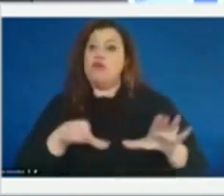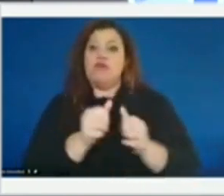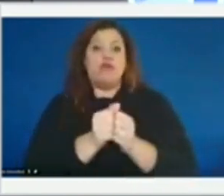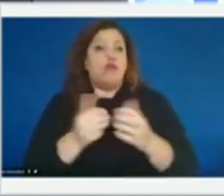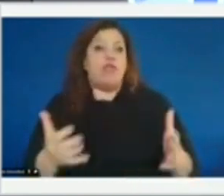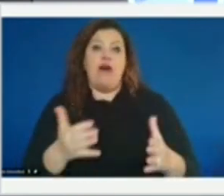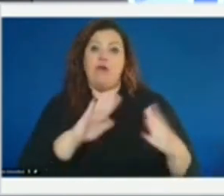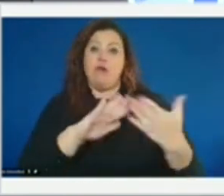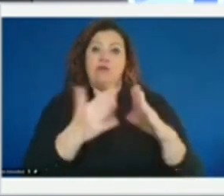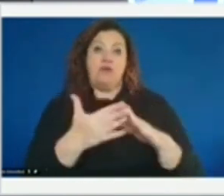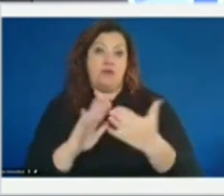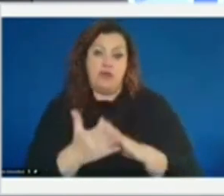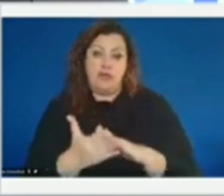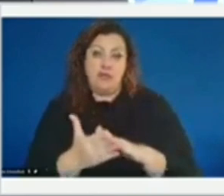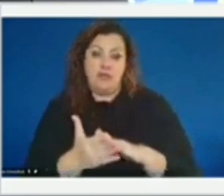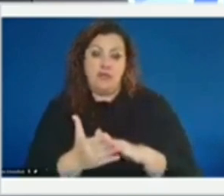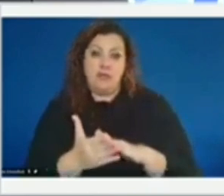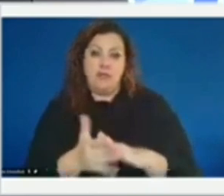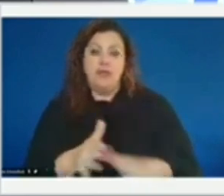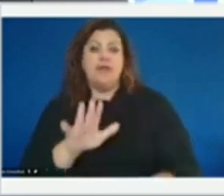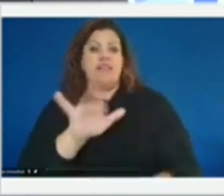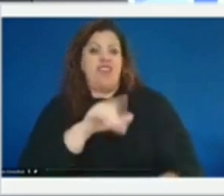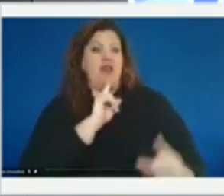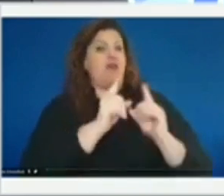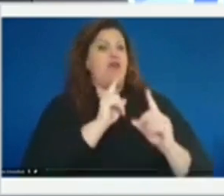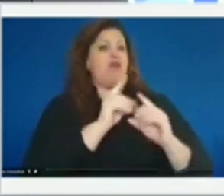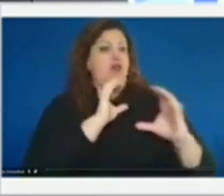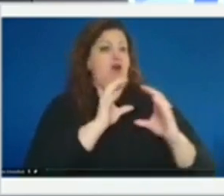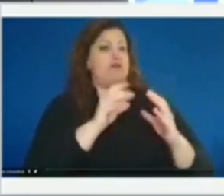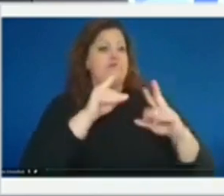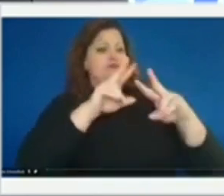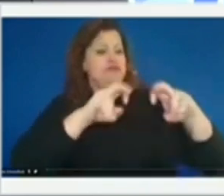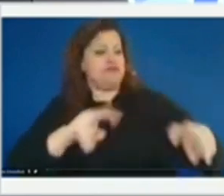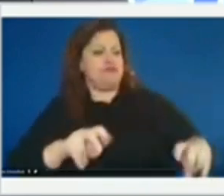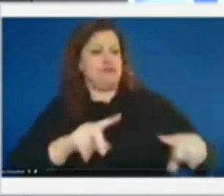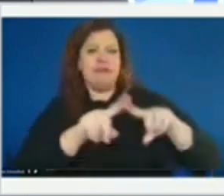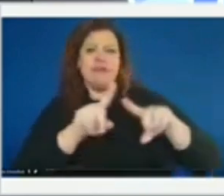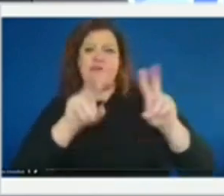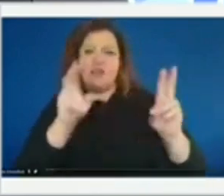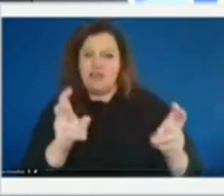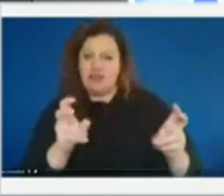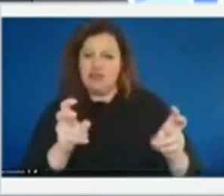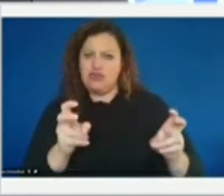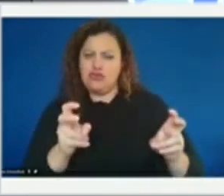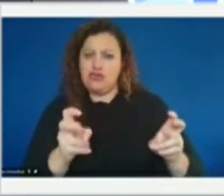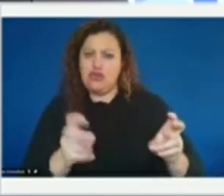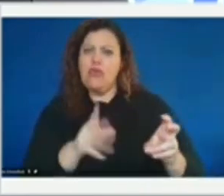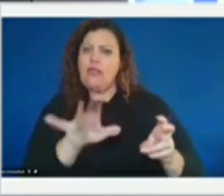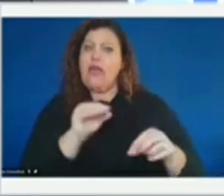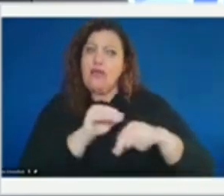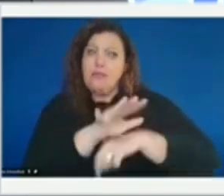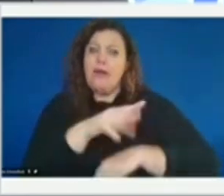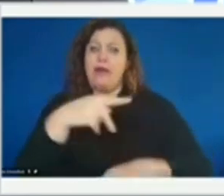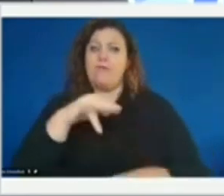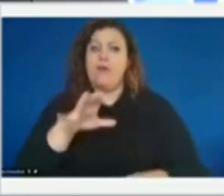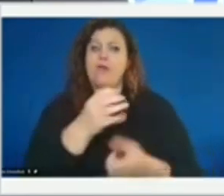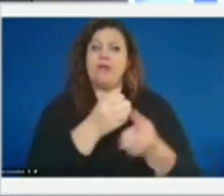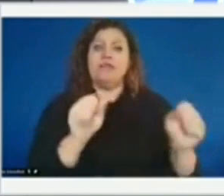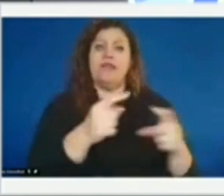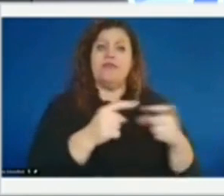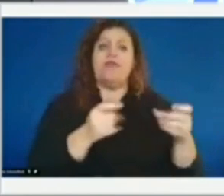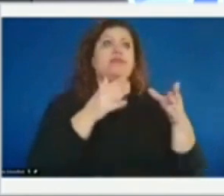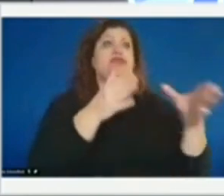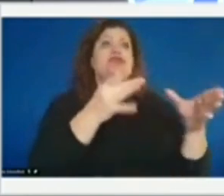community. These conversations delve into a variety of issues, as you might expect, that impact public safety, from street lighting,